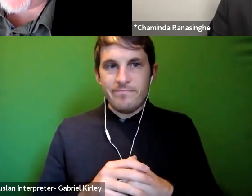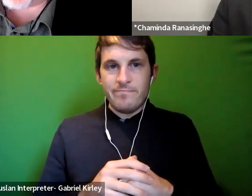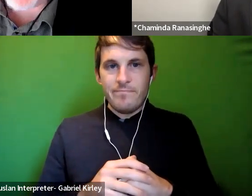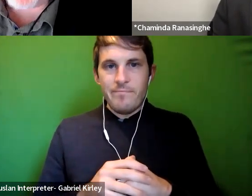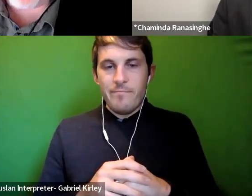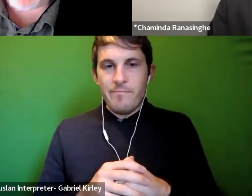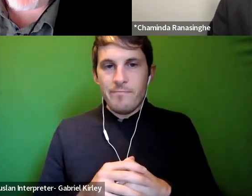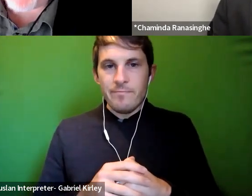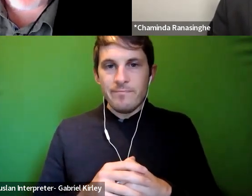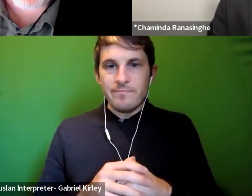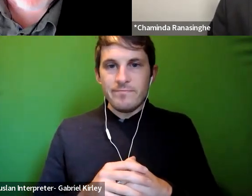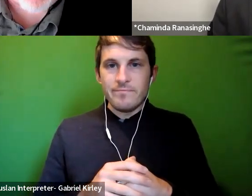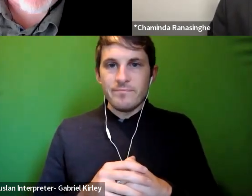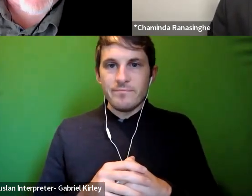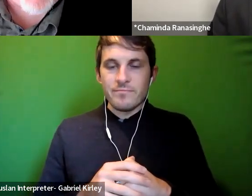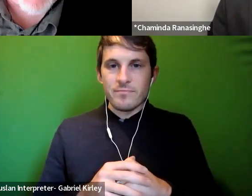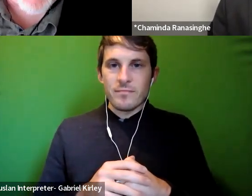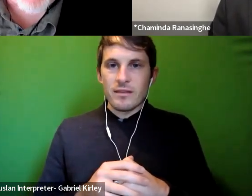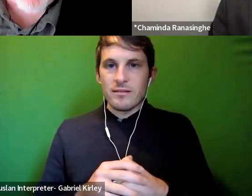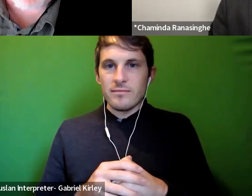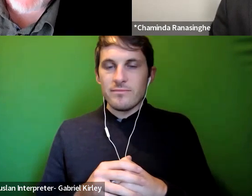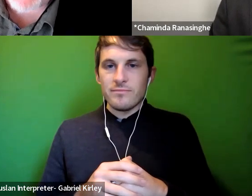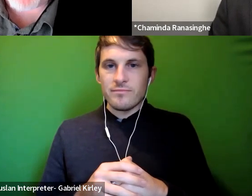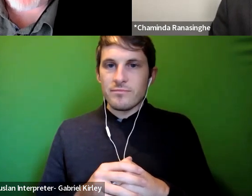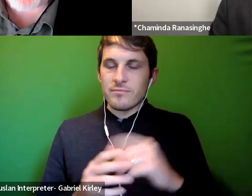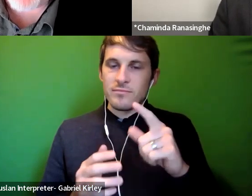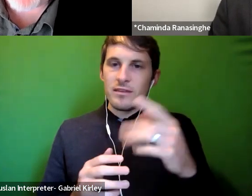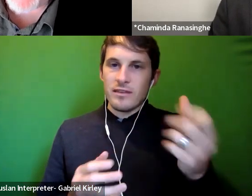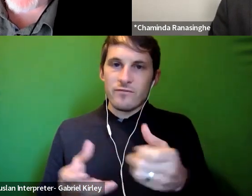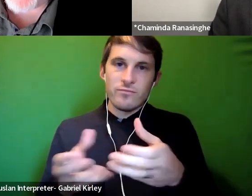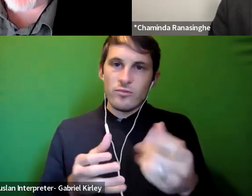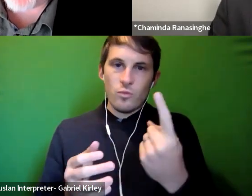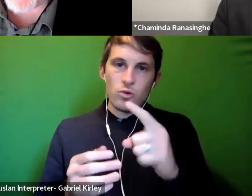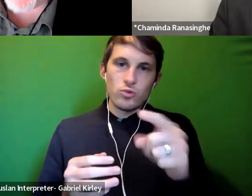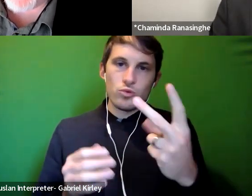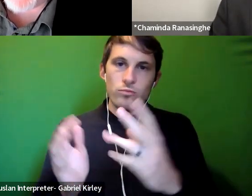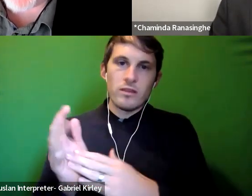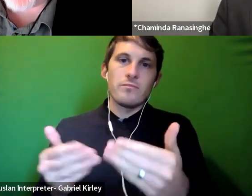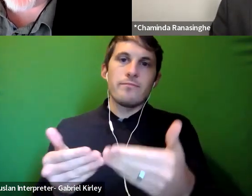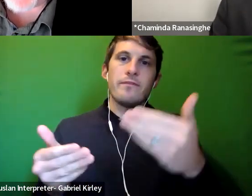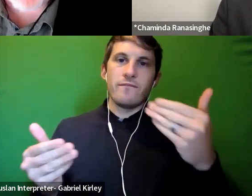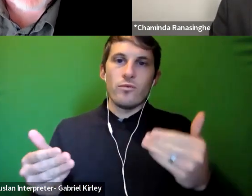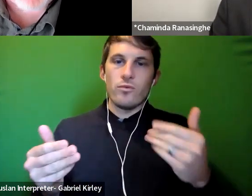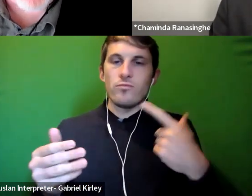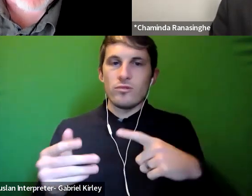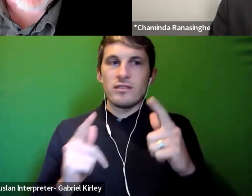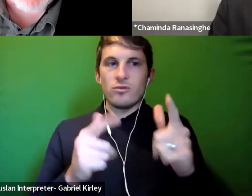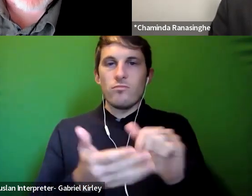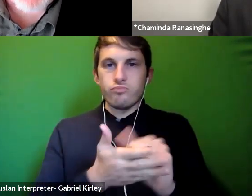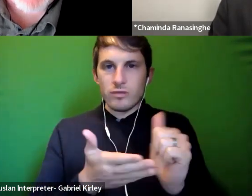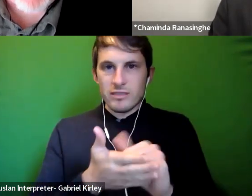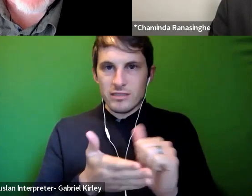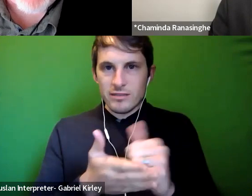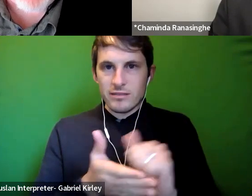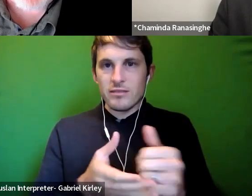And they had to be in, you know, a month, 2 months before a teaching period began, because that was when they had to go to the printery to get done